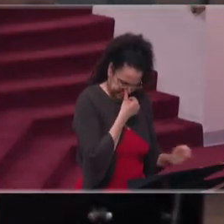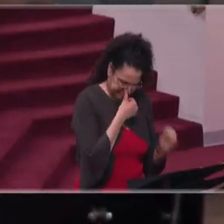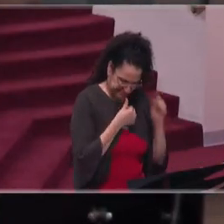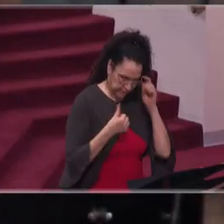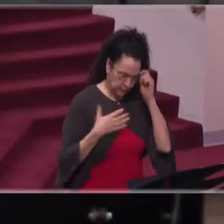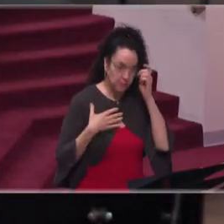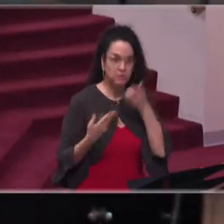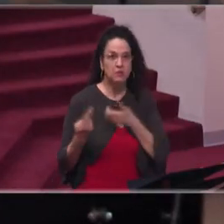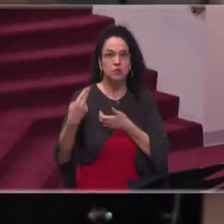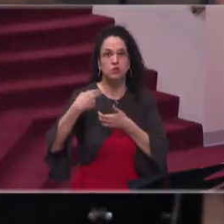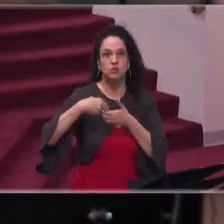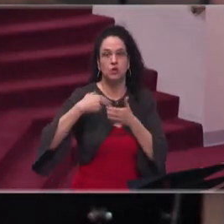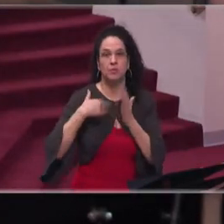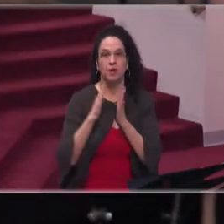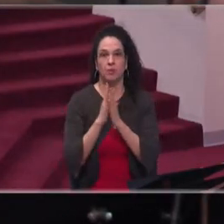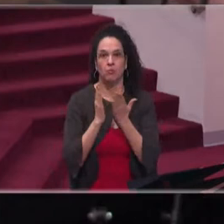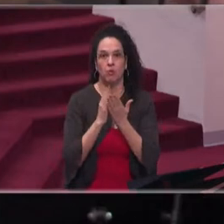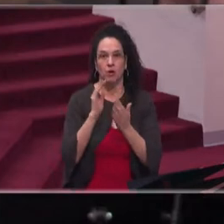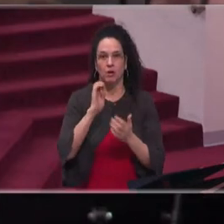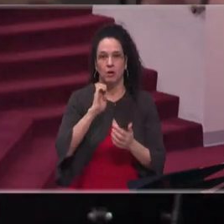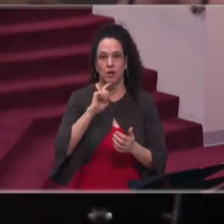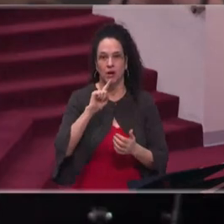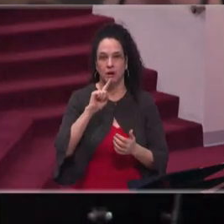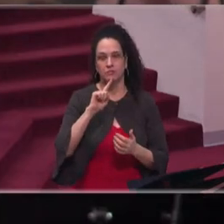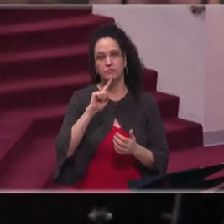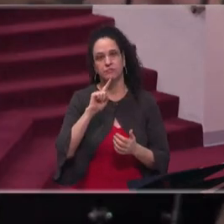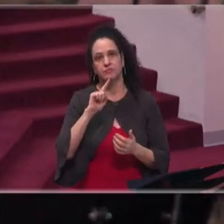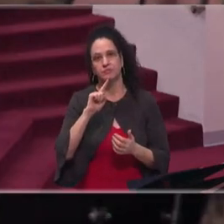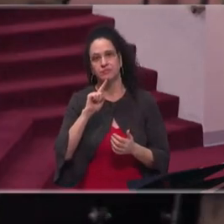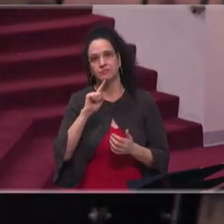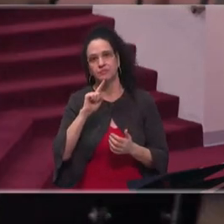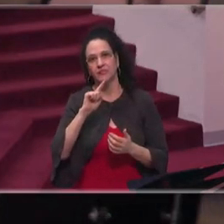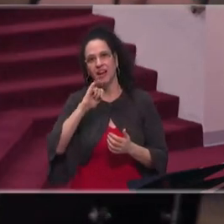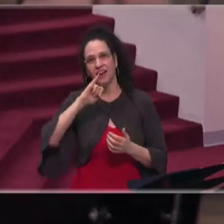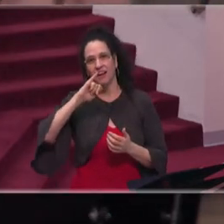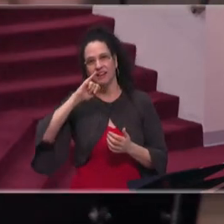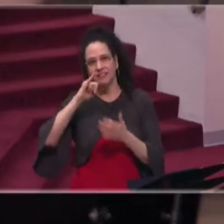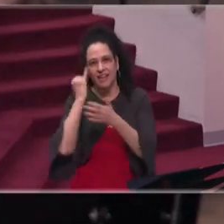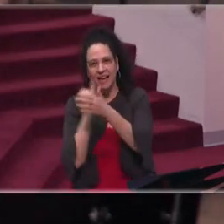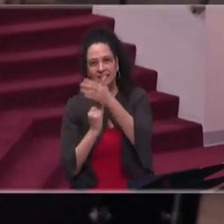Please join me in the book of Isaiah chapter